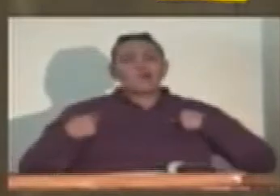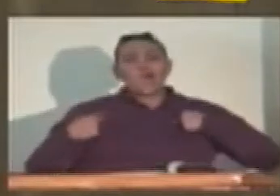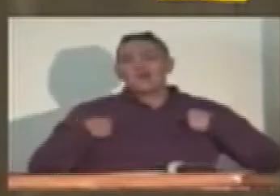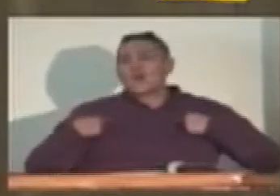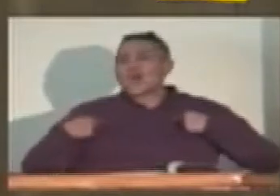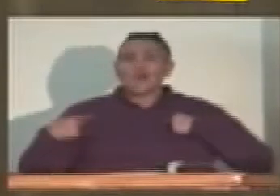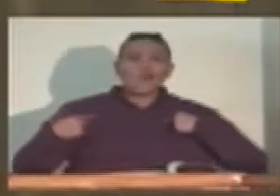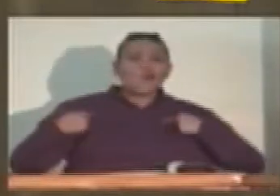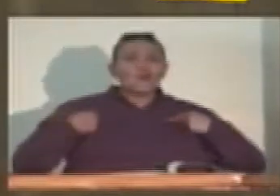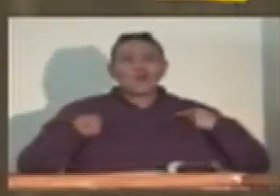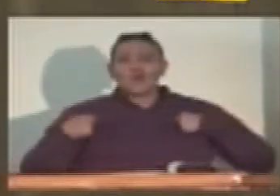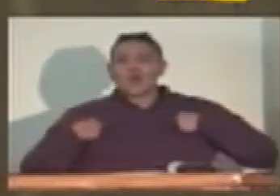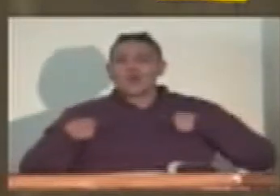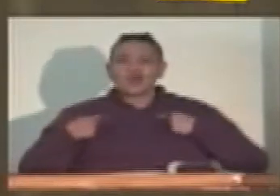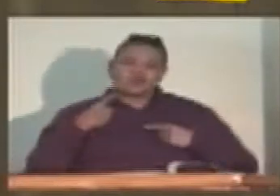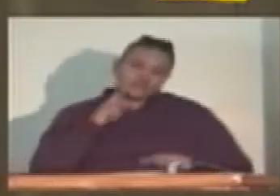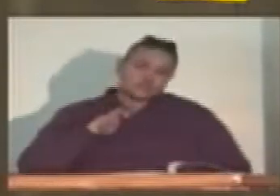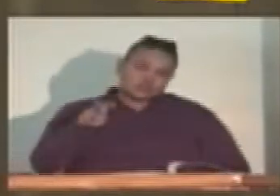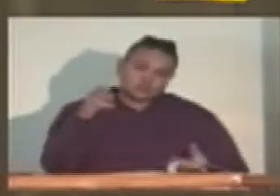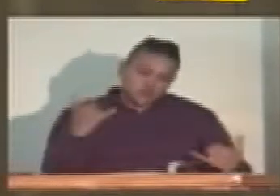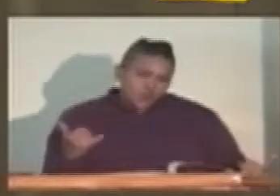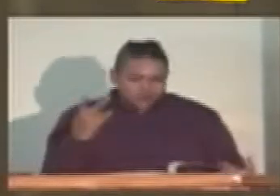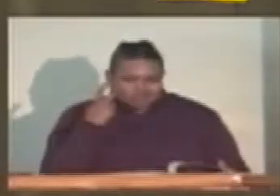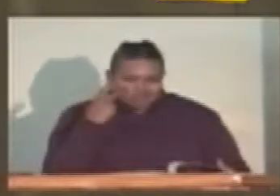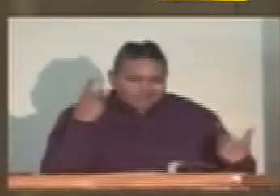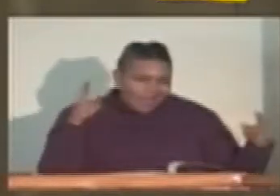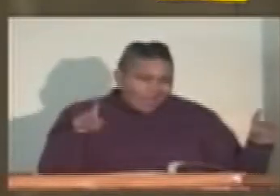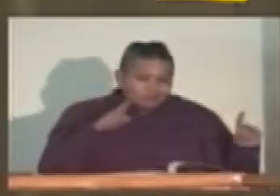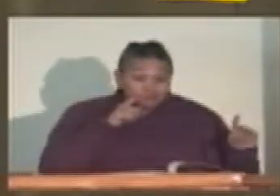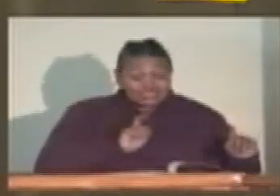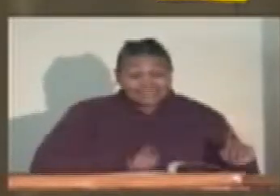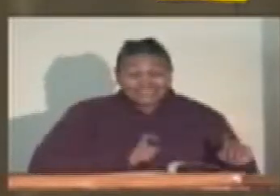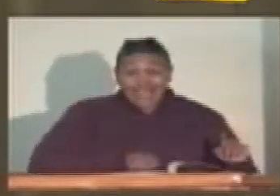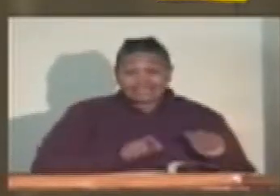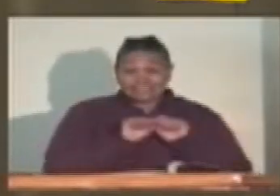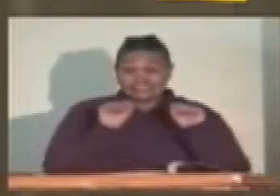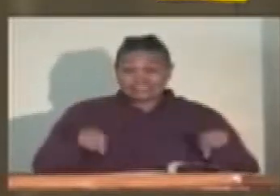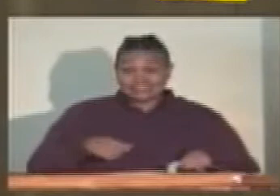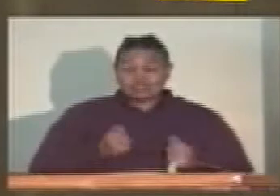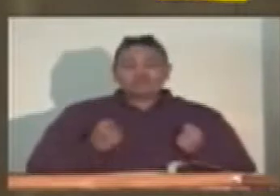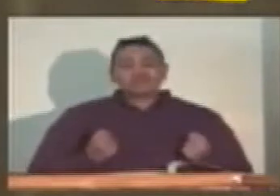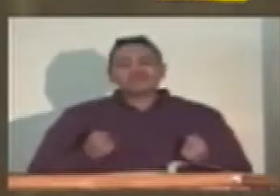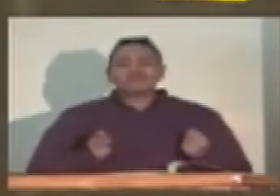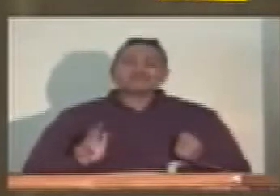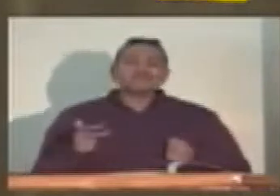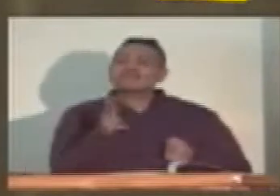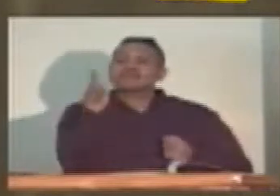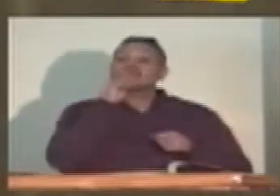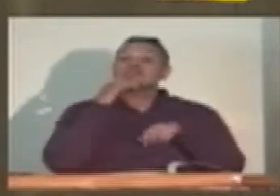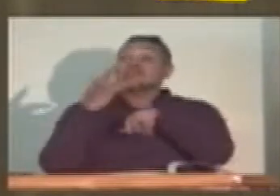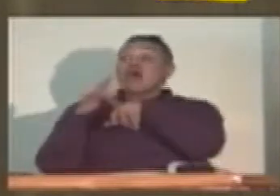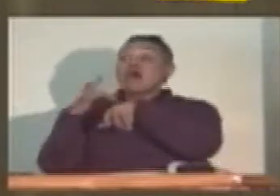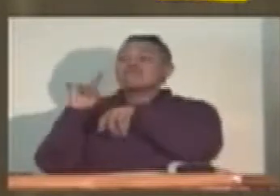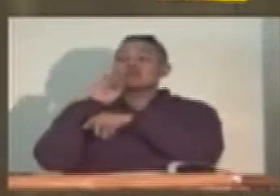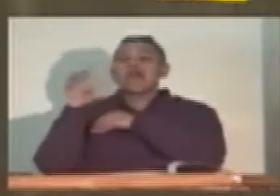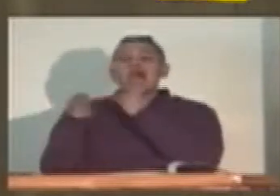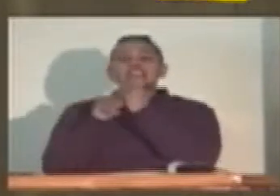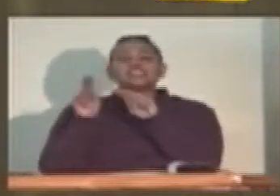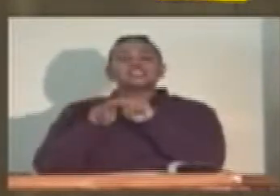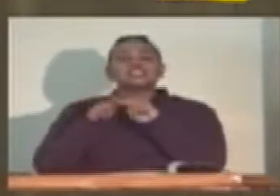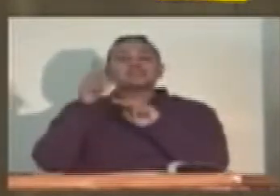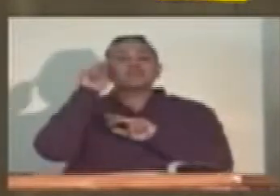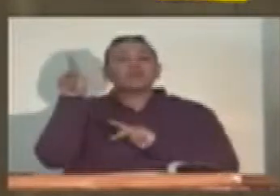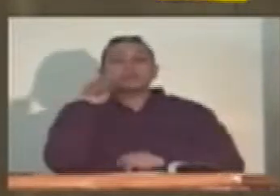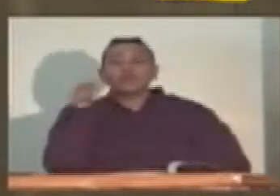transport dollar. The route taxi system, designed to make available additional seats for the